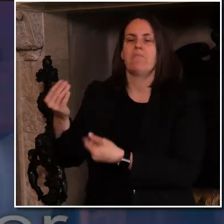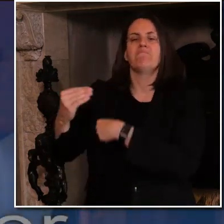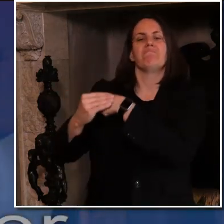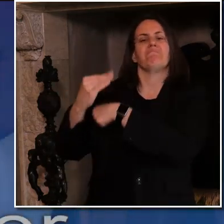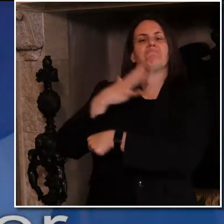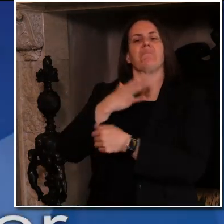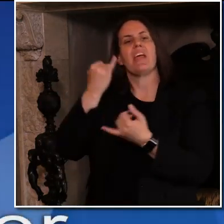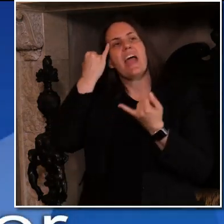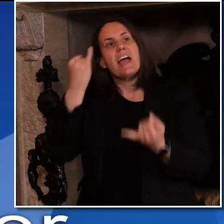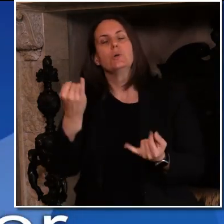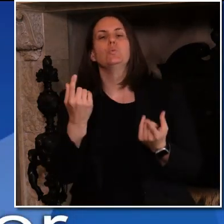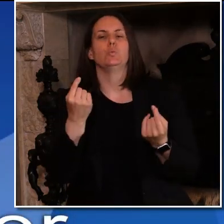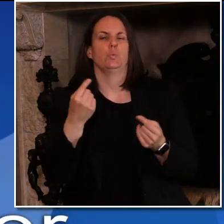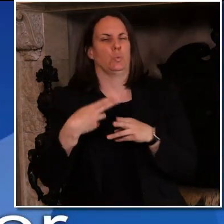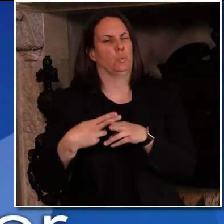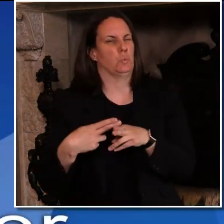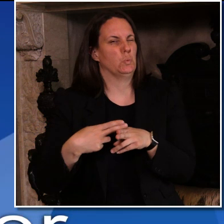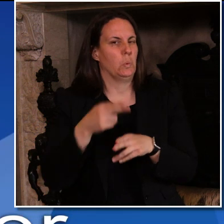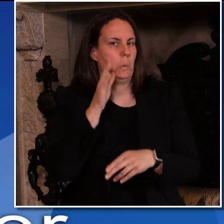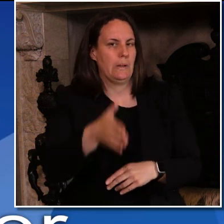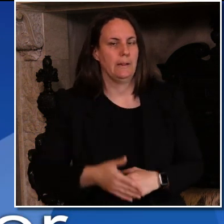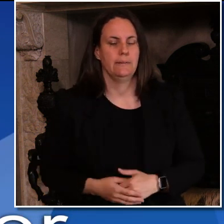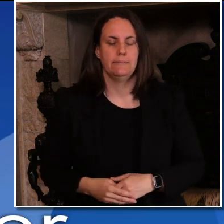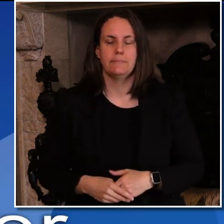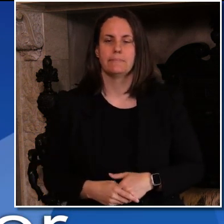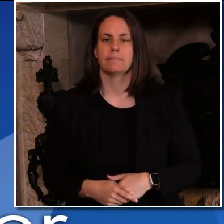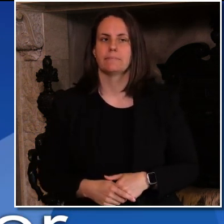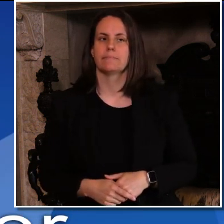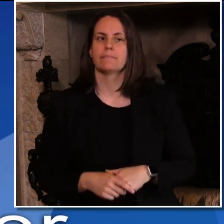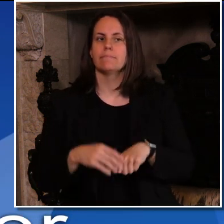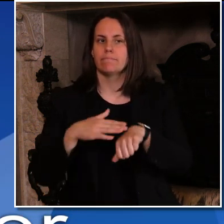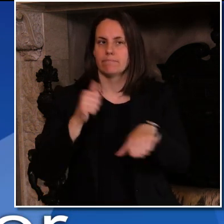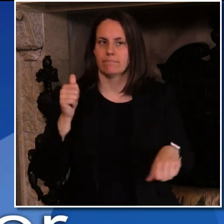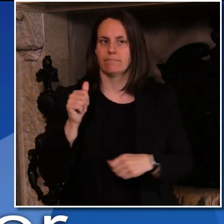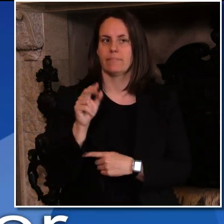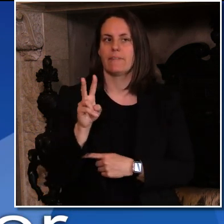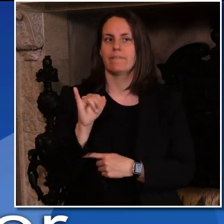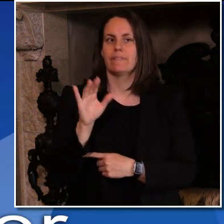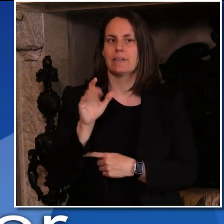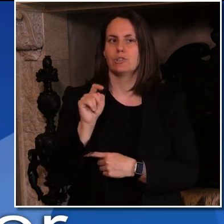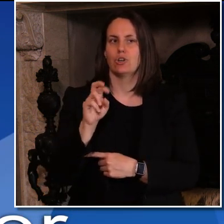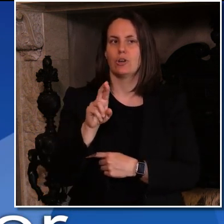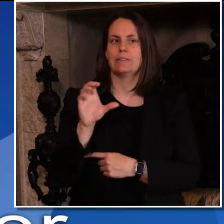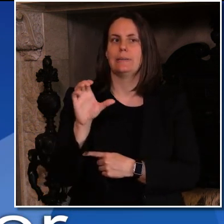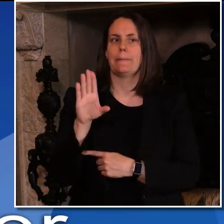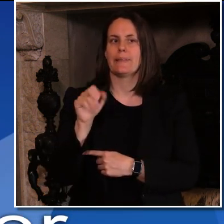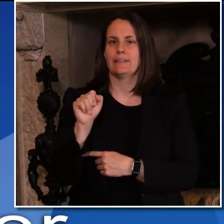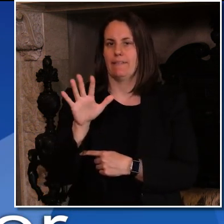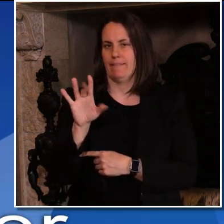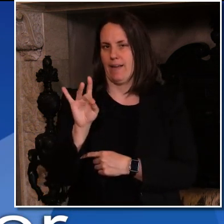Thank you, Sean. Now to Victor from CBS 58 in Milwaukee. Victor?